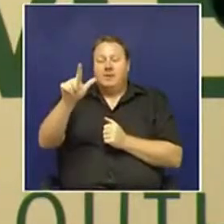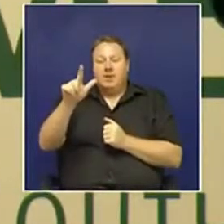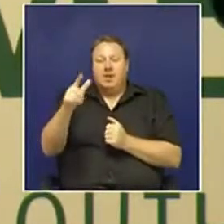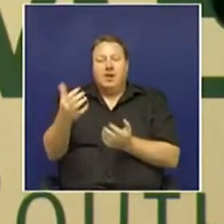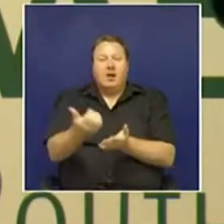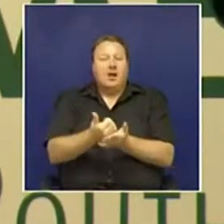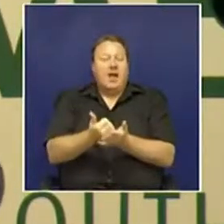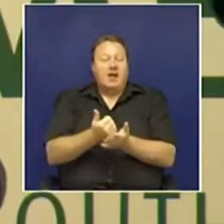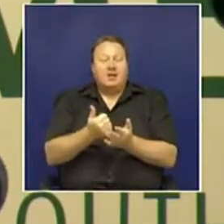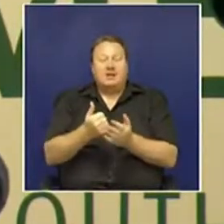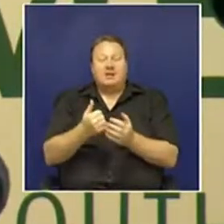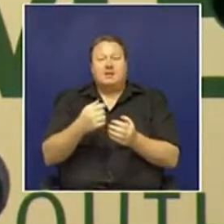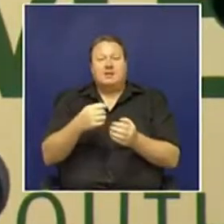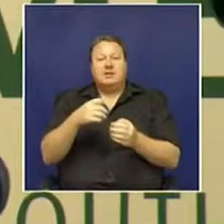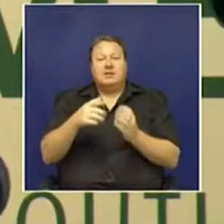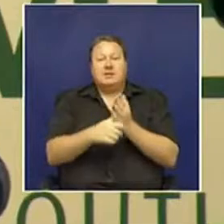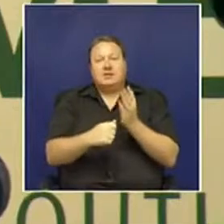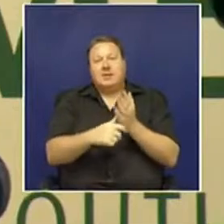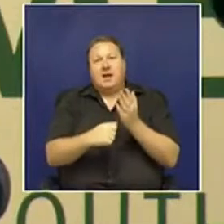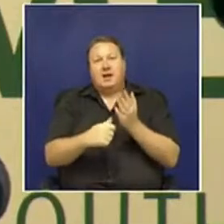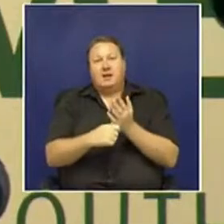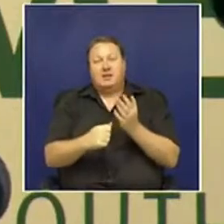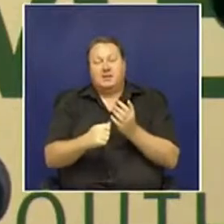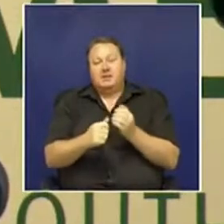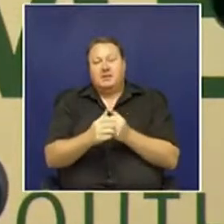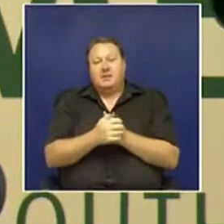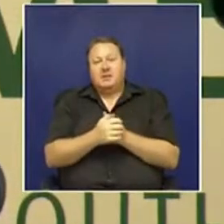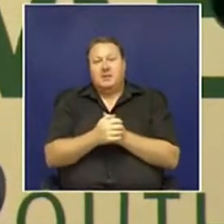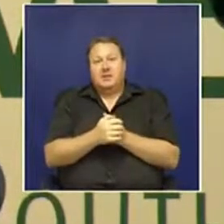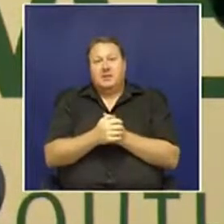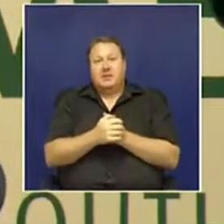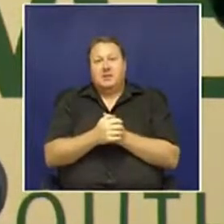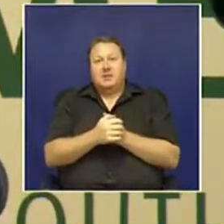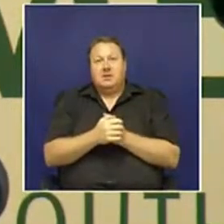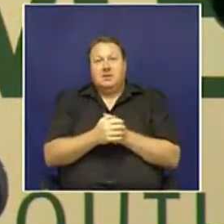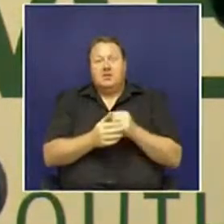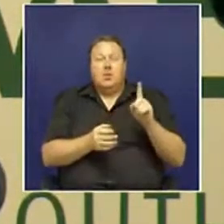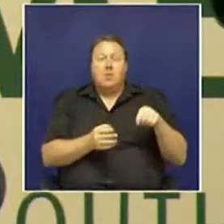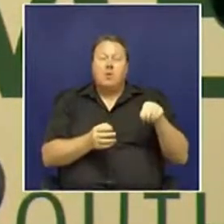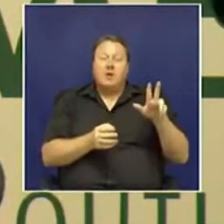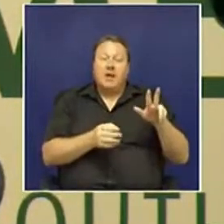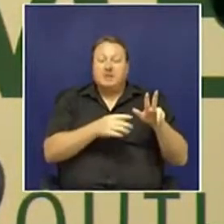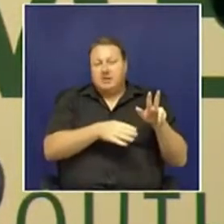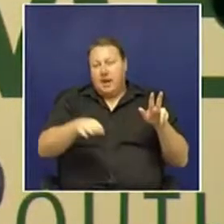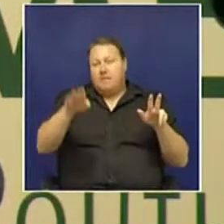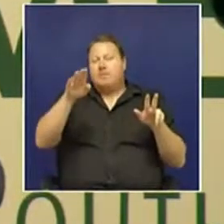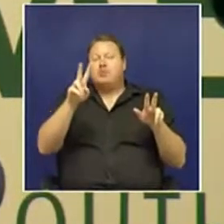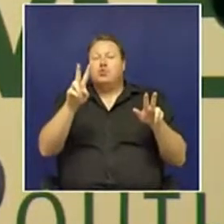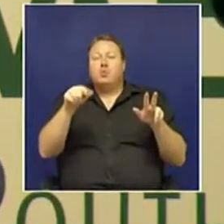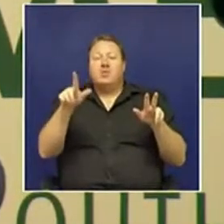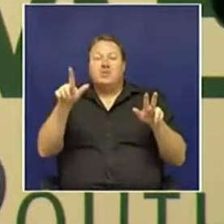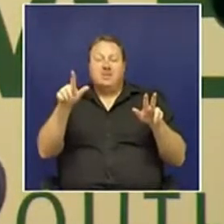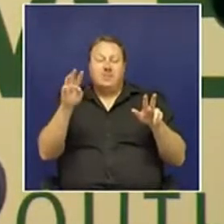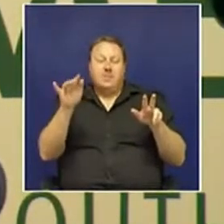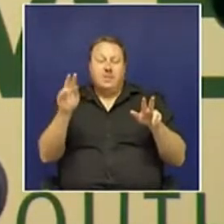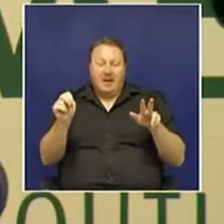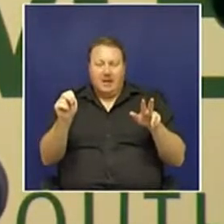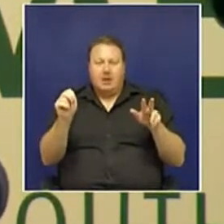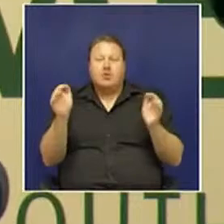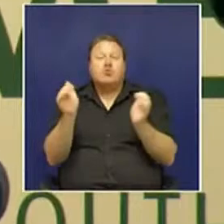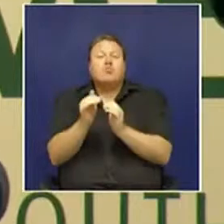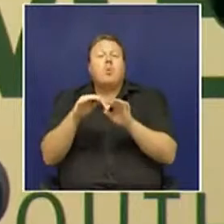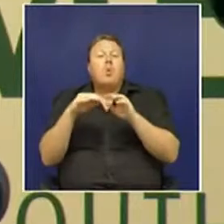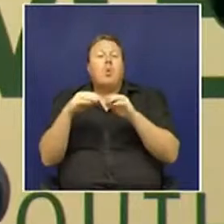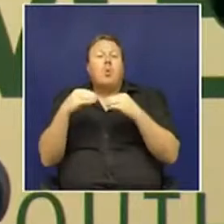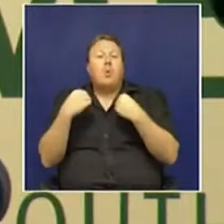small business for older persons from 1.8 to 2.7 million. This applies to small business worth